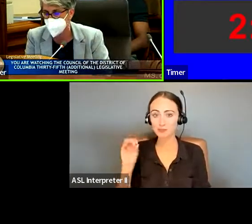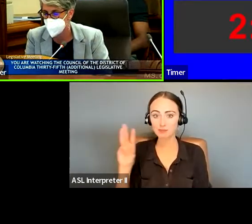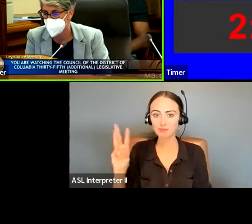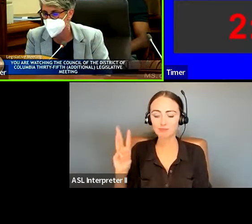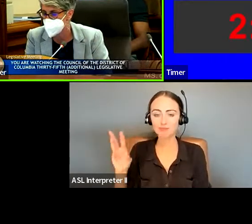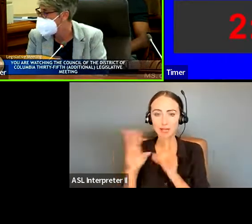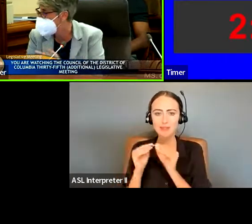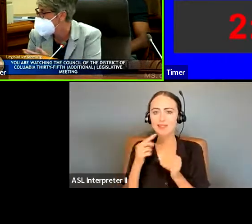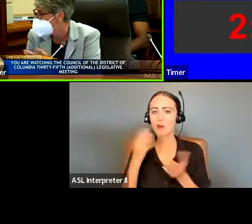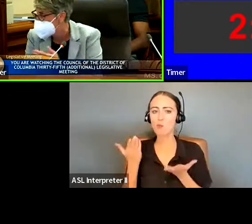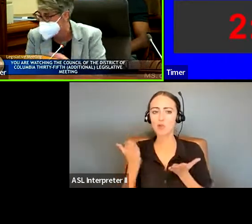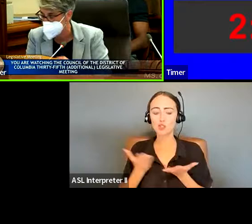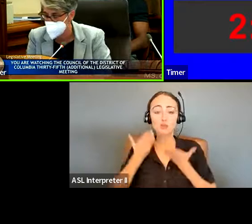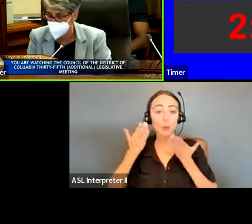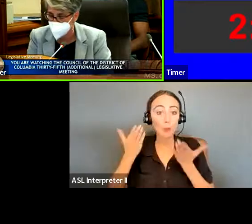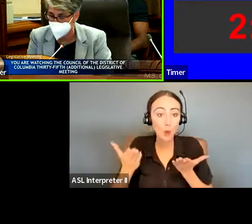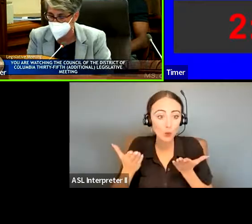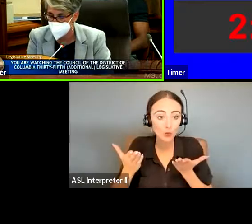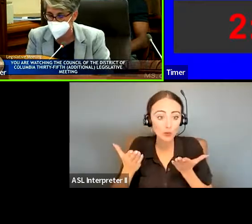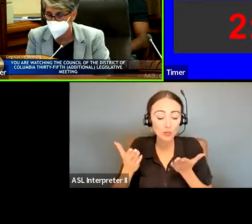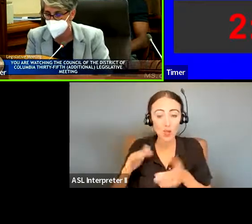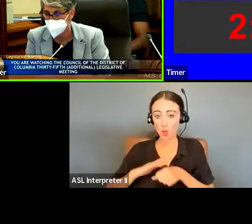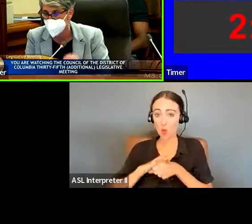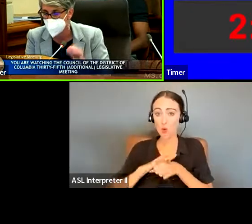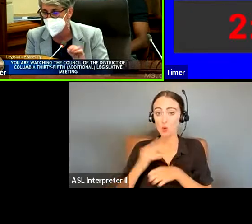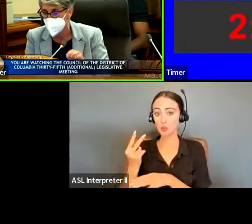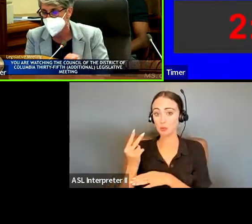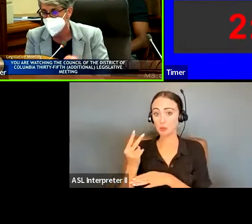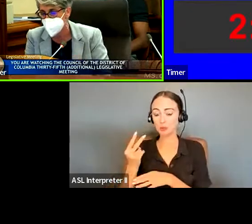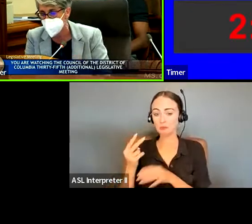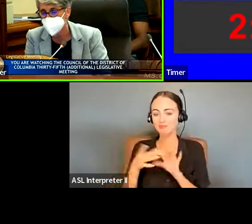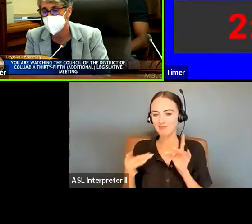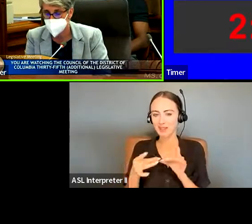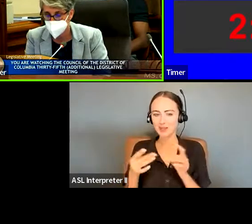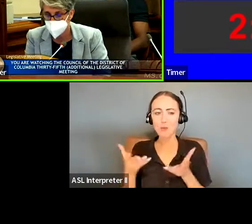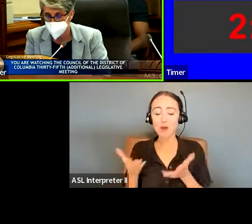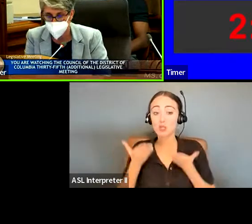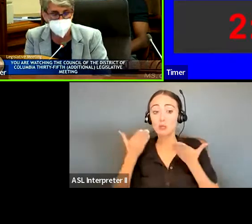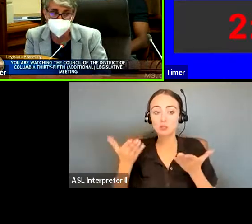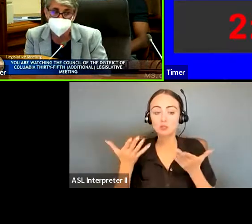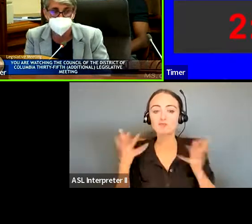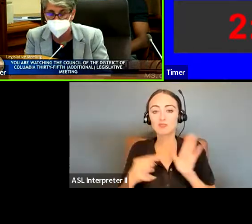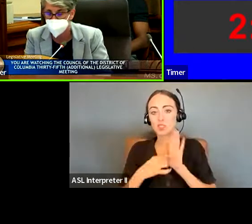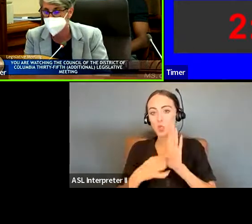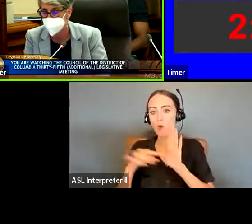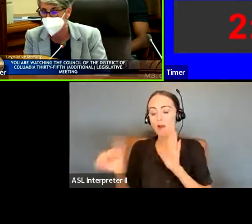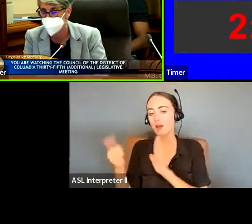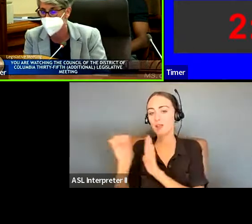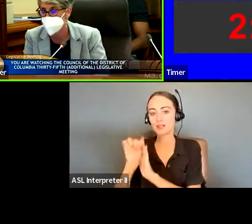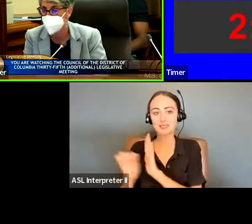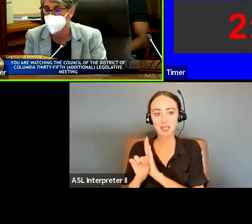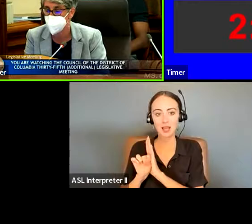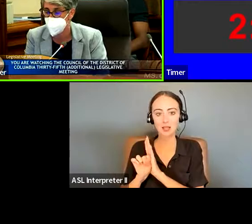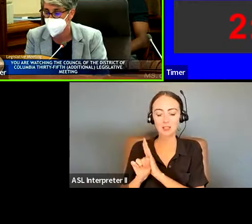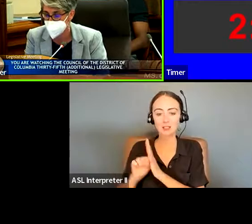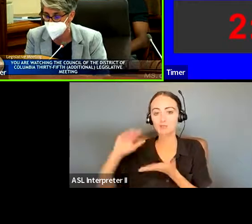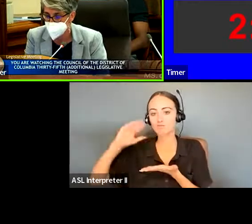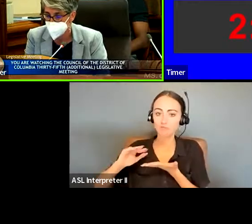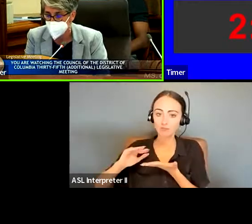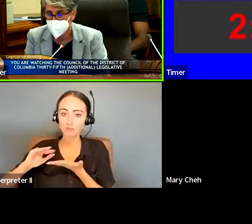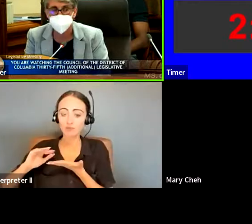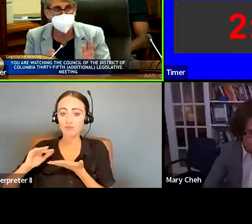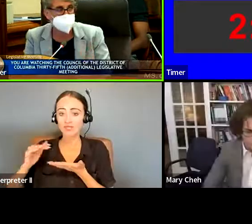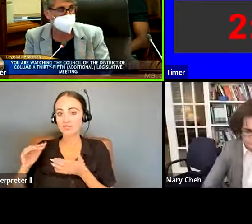is proposed, and actually the Ward 2 council member said it too, what is proposed has been shown in other states to lead to safer